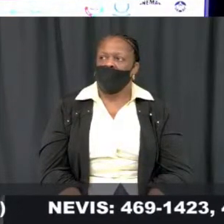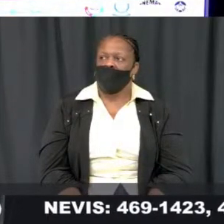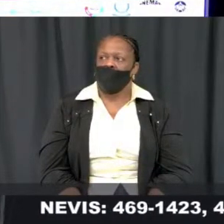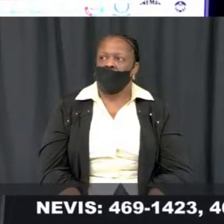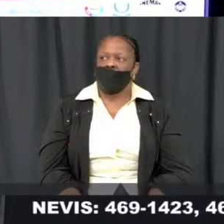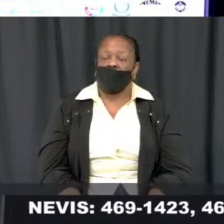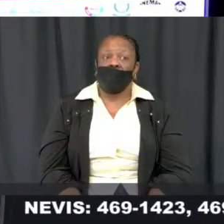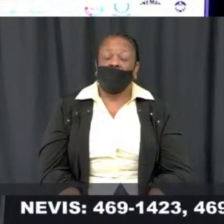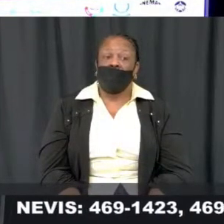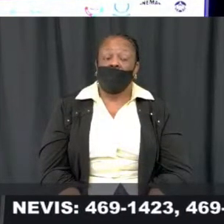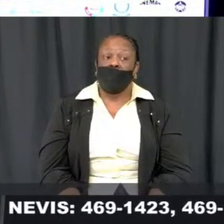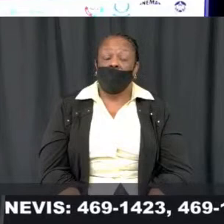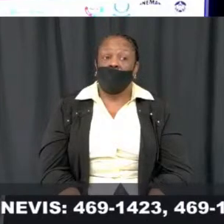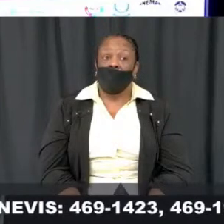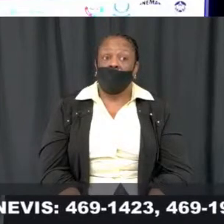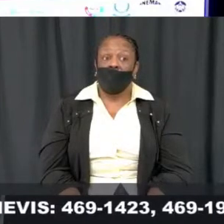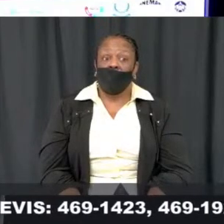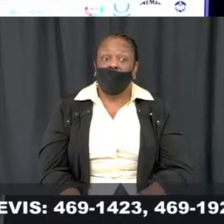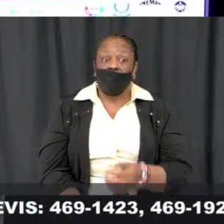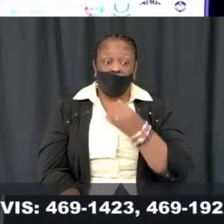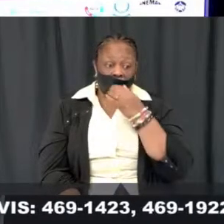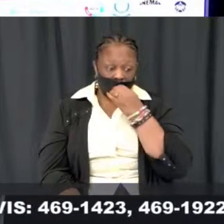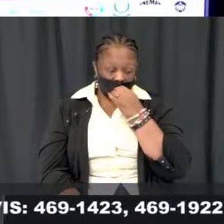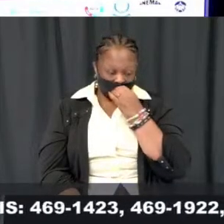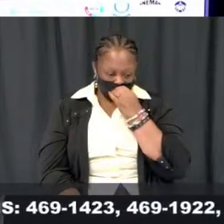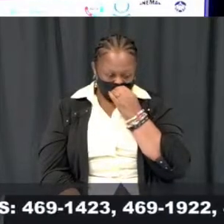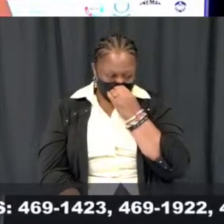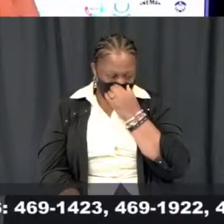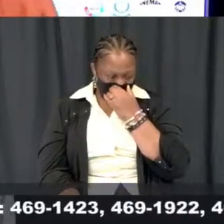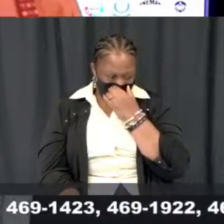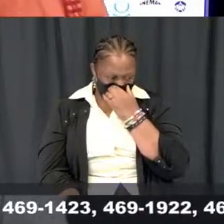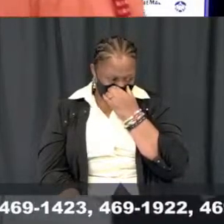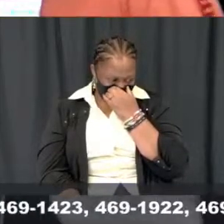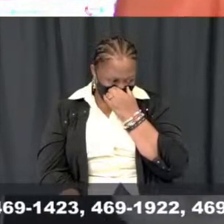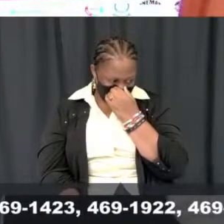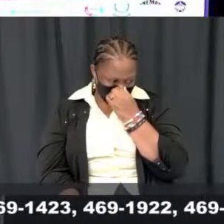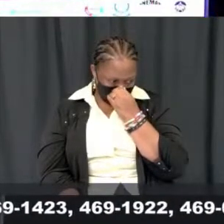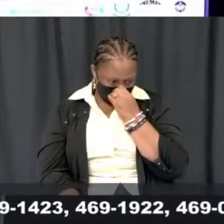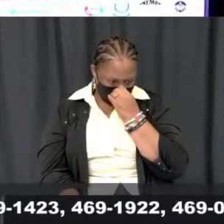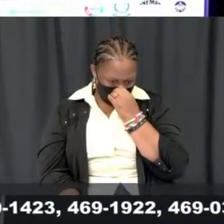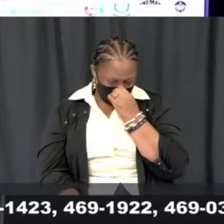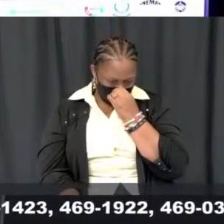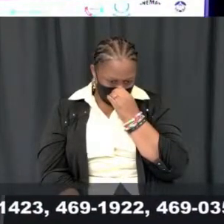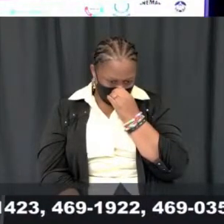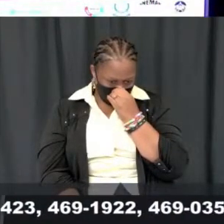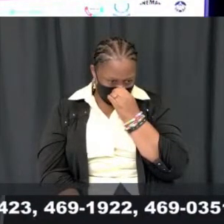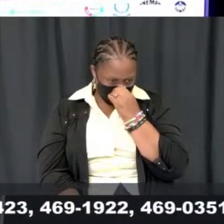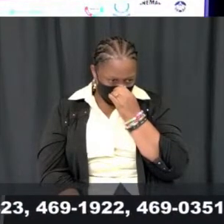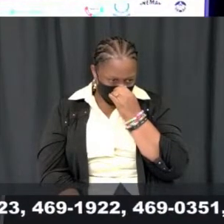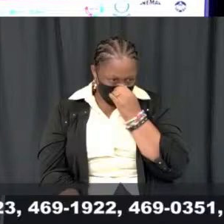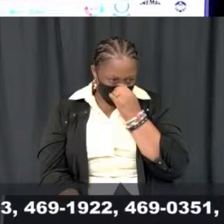crap right away. But anyway, Dr. Laws.